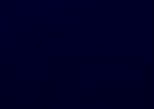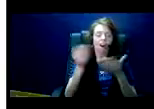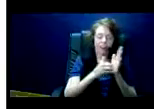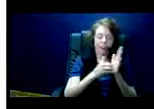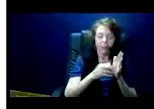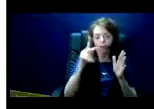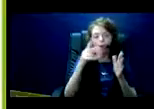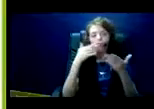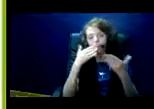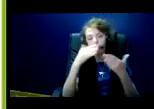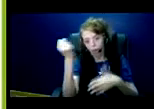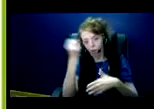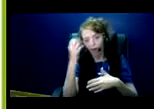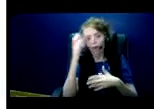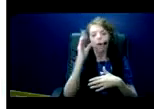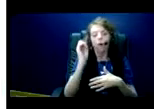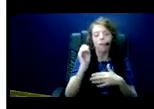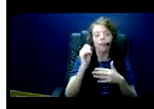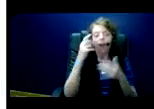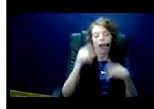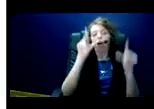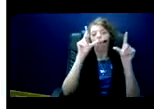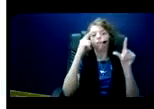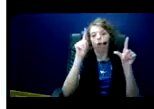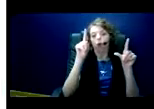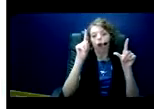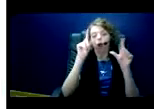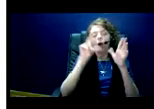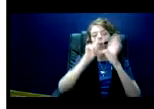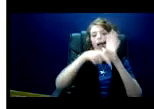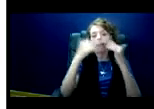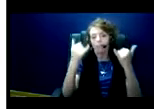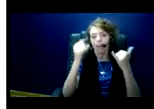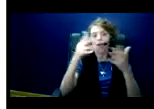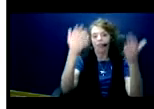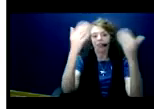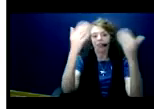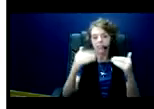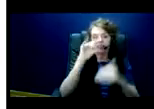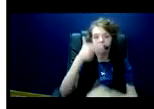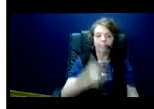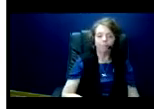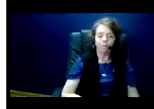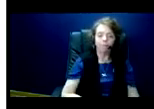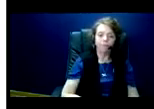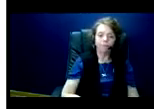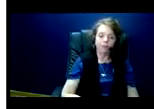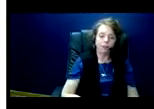on. I think it'll be up for a while now. And we're going to go to the next slide.